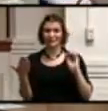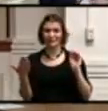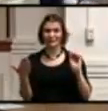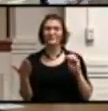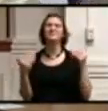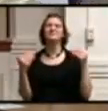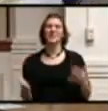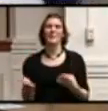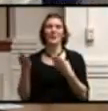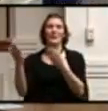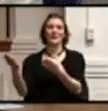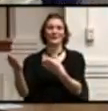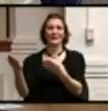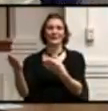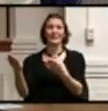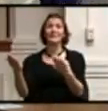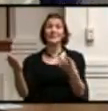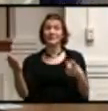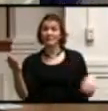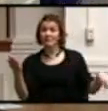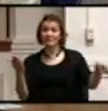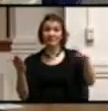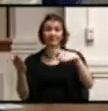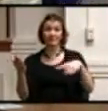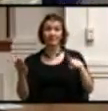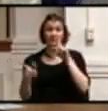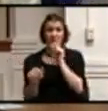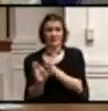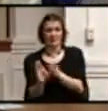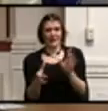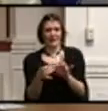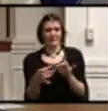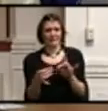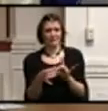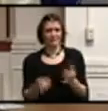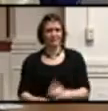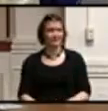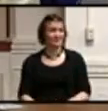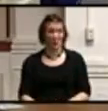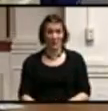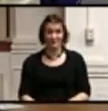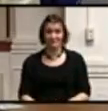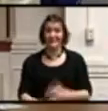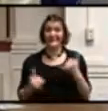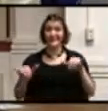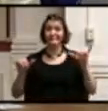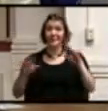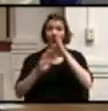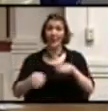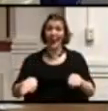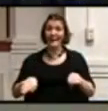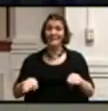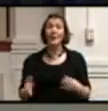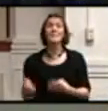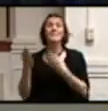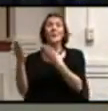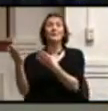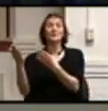Well, then we're ready for a motion. And that's anybody who's in attendance or anybody on the board? Guess not. All right, motion.